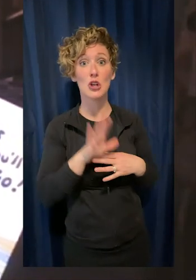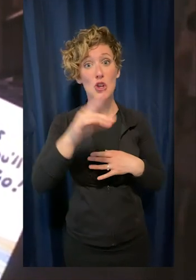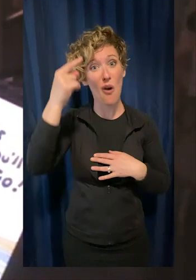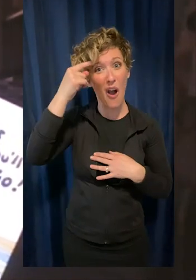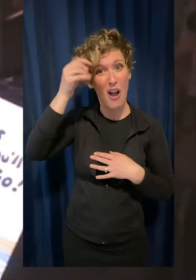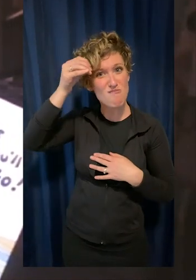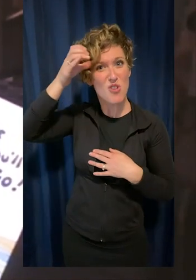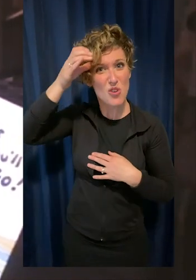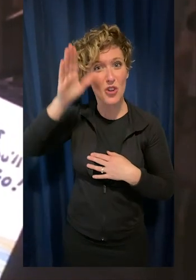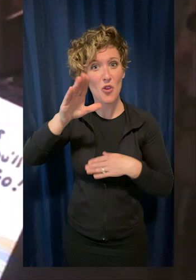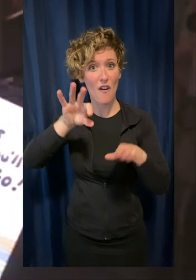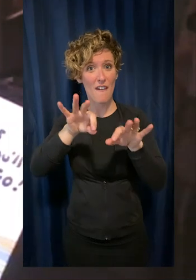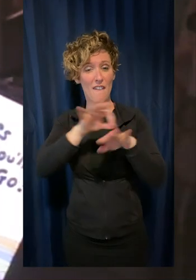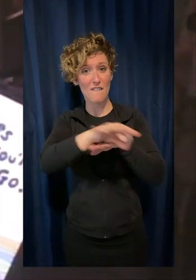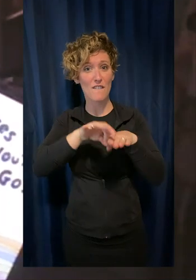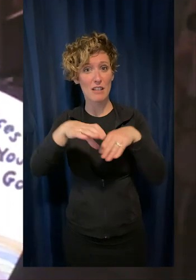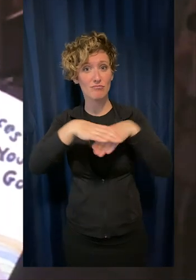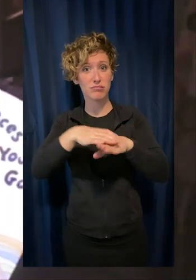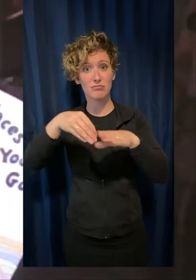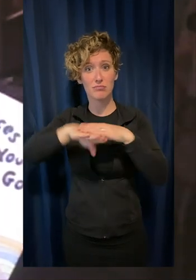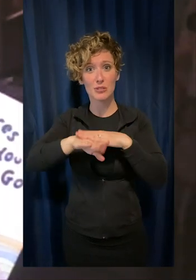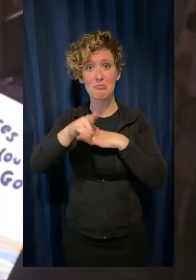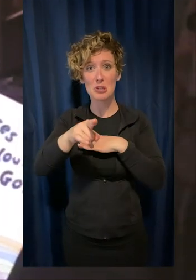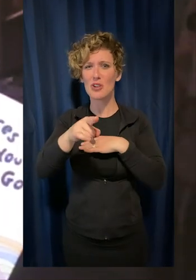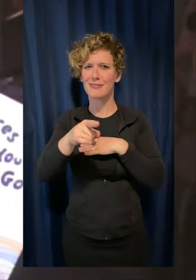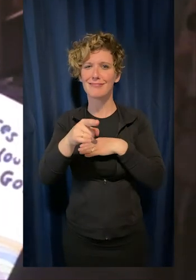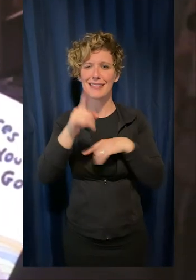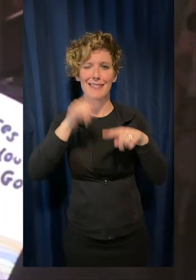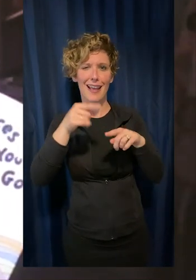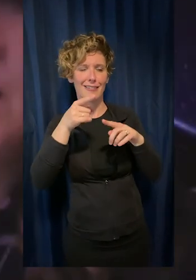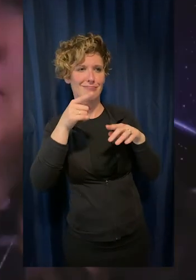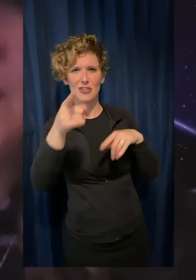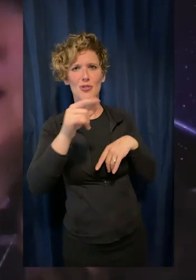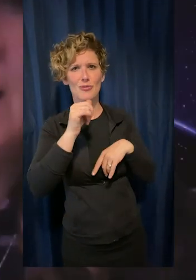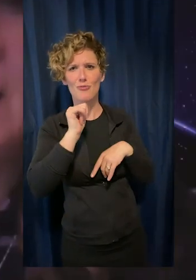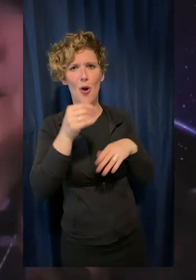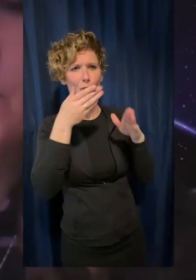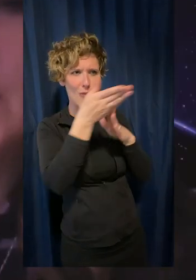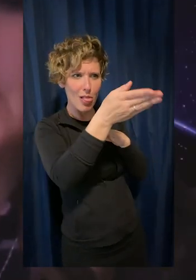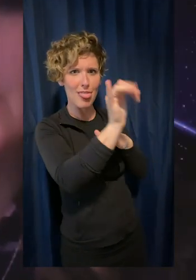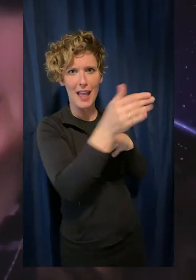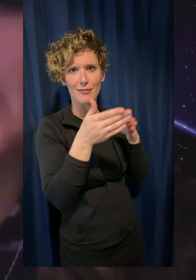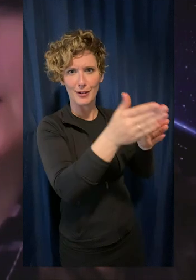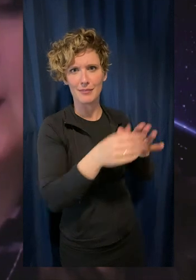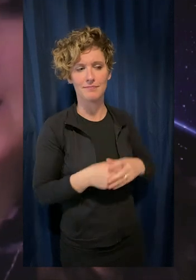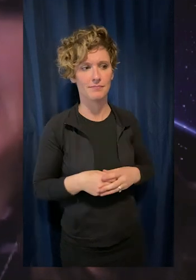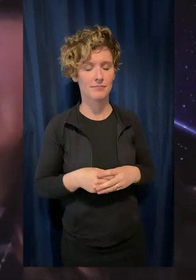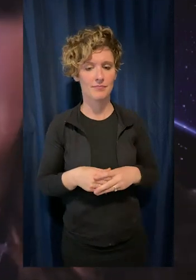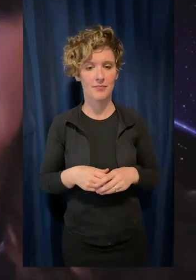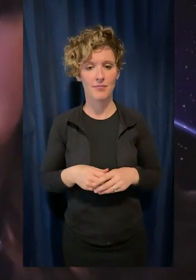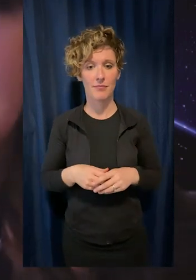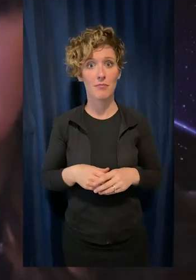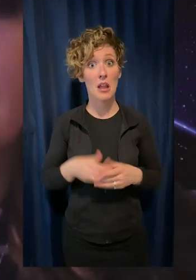feet, you're too smart to go down any not so good street. And you may not find any you'll want to go down.